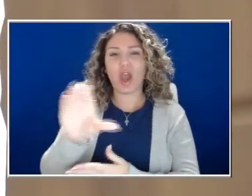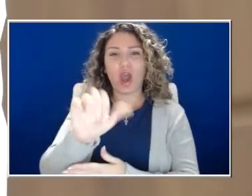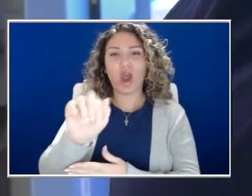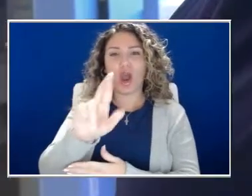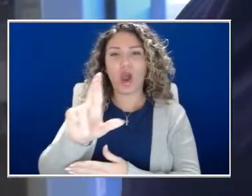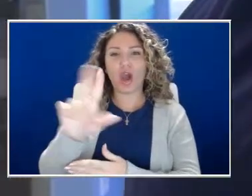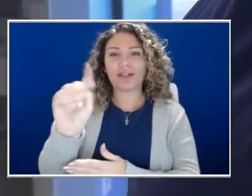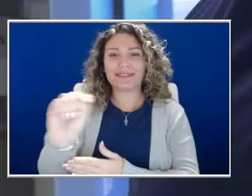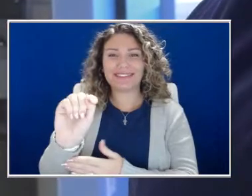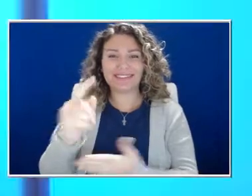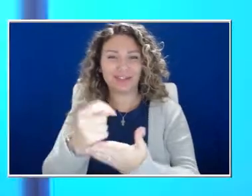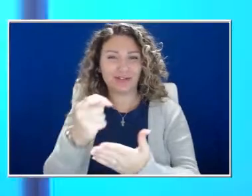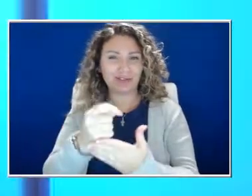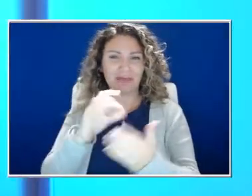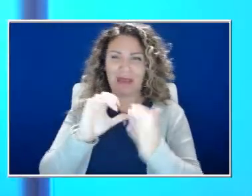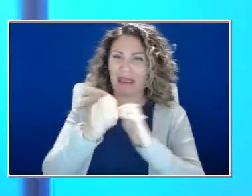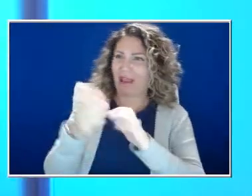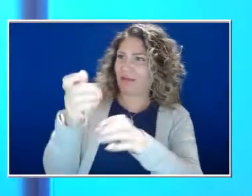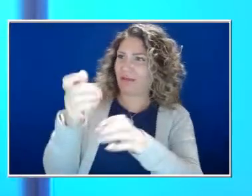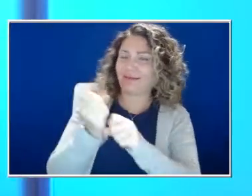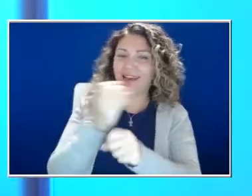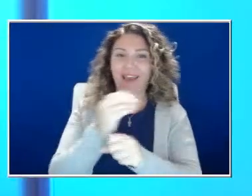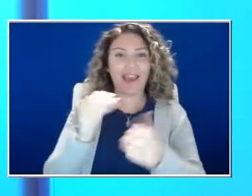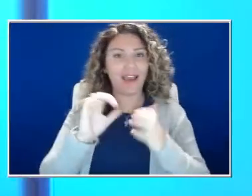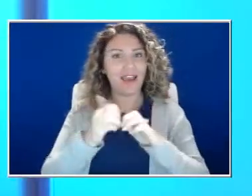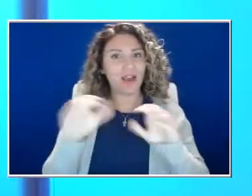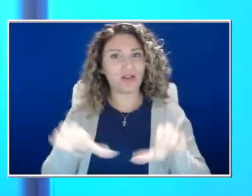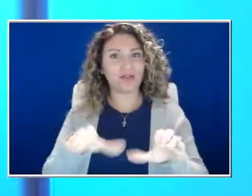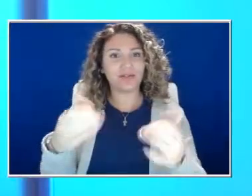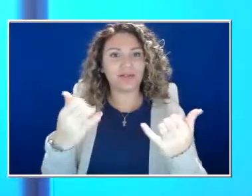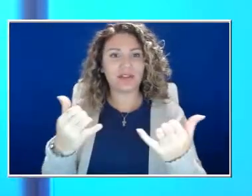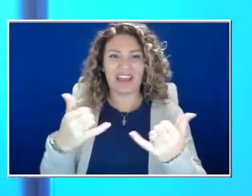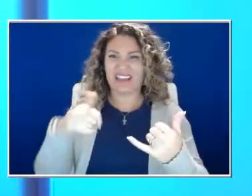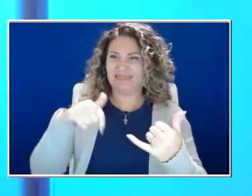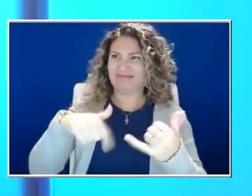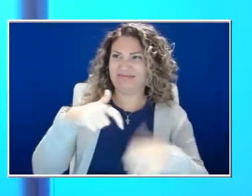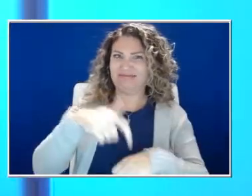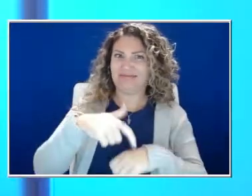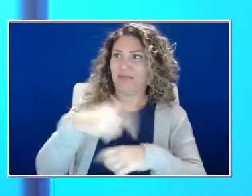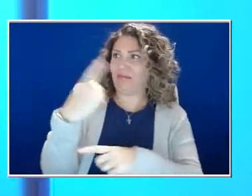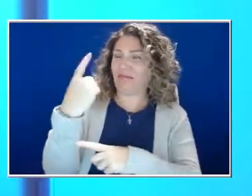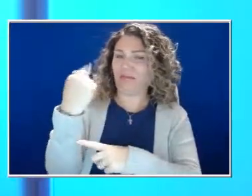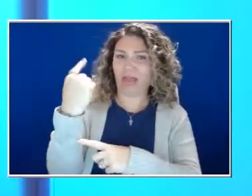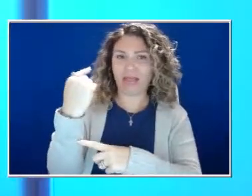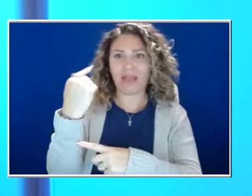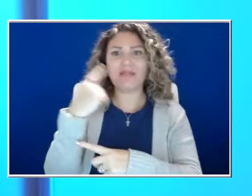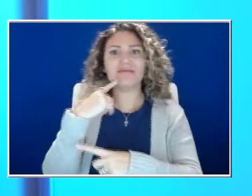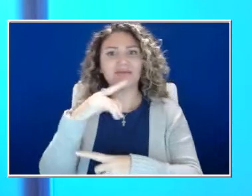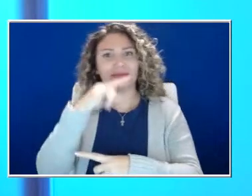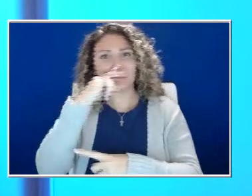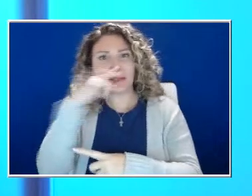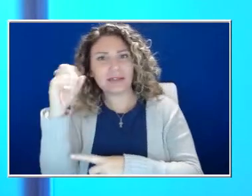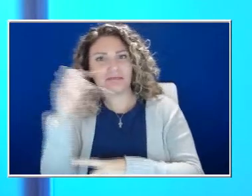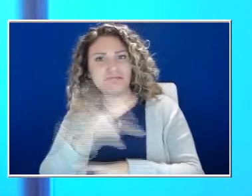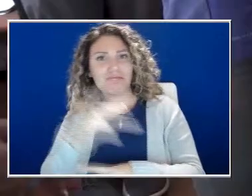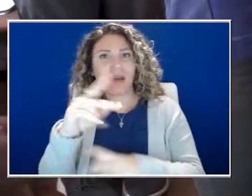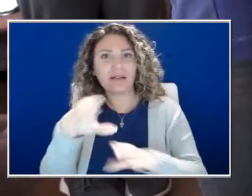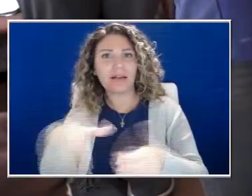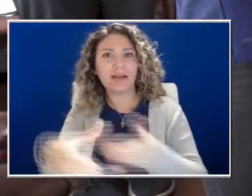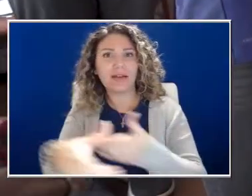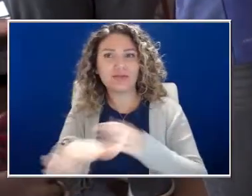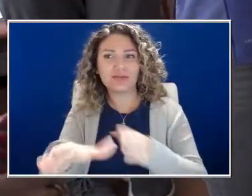how they're doing today. This time last year, COVID was still the concern as kids headed back to the classrooms, but this year, it's something